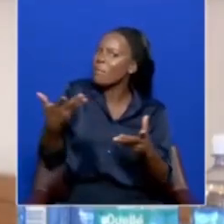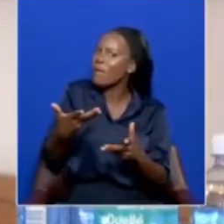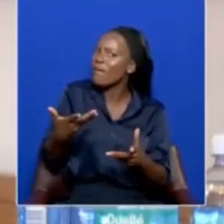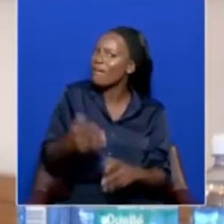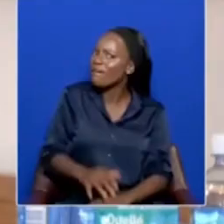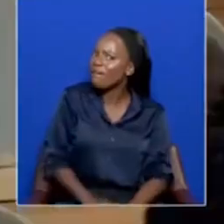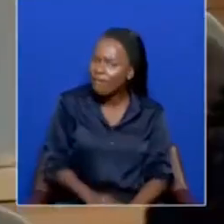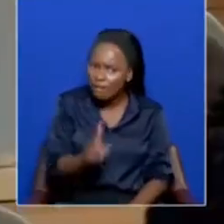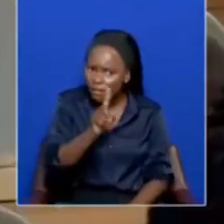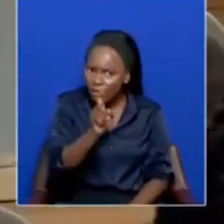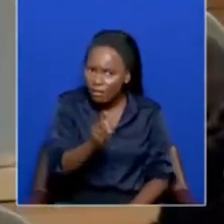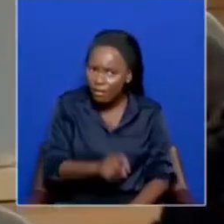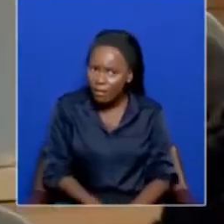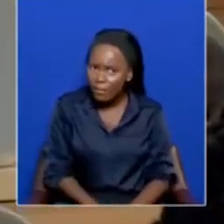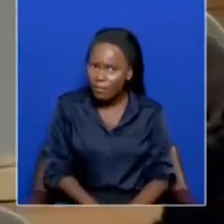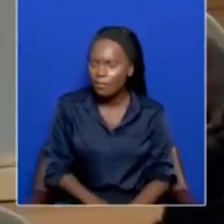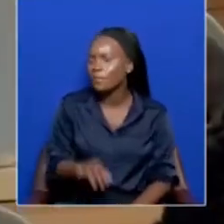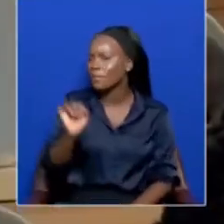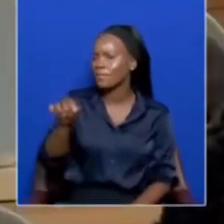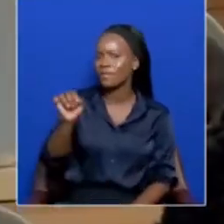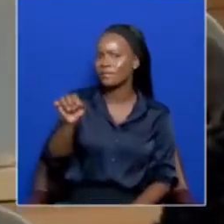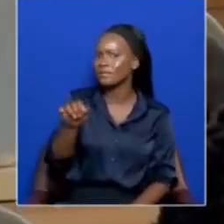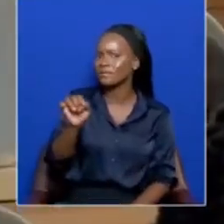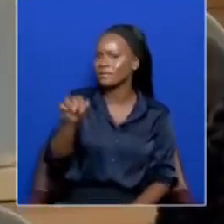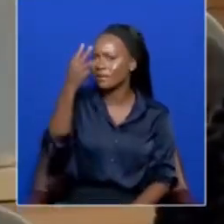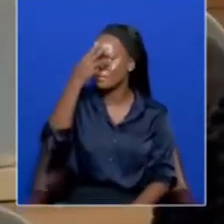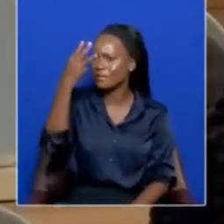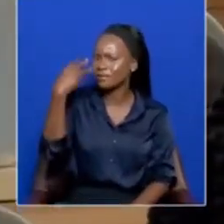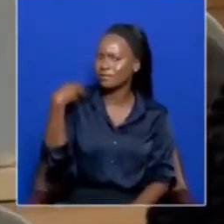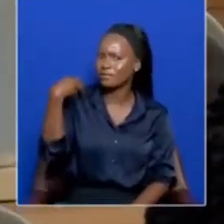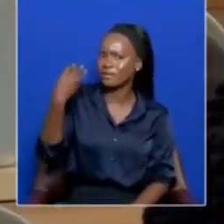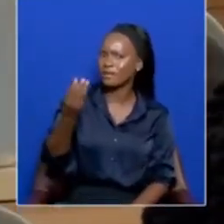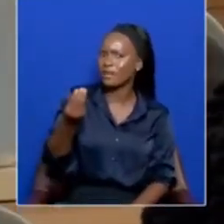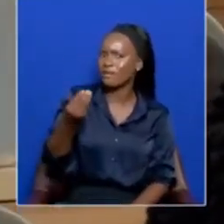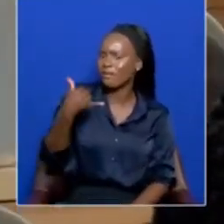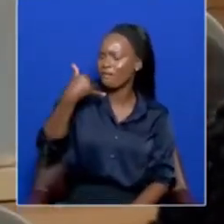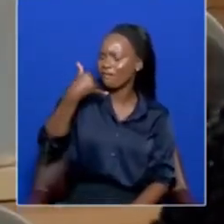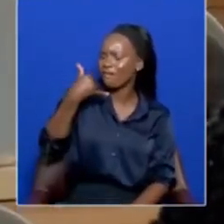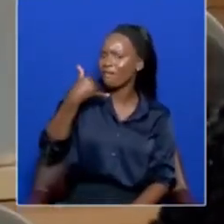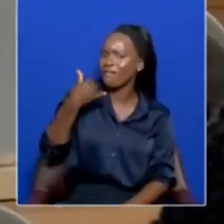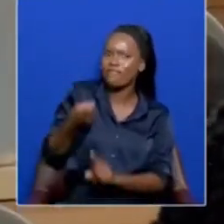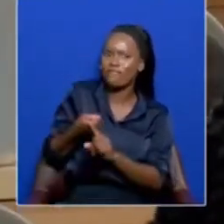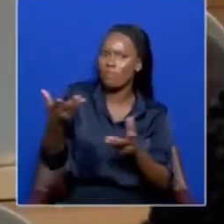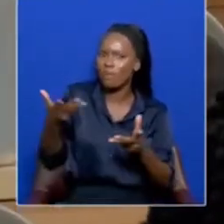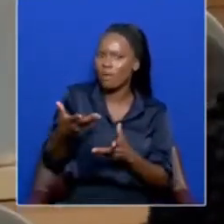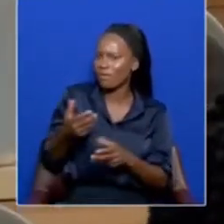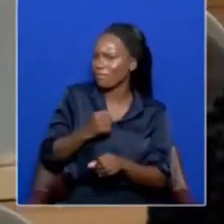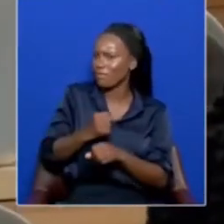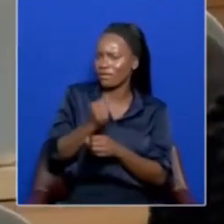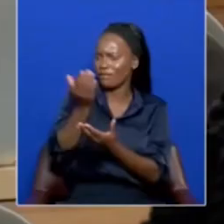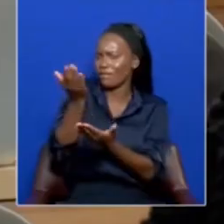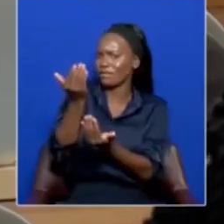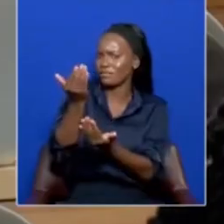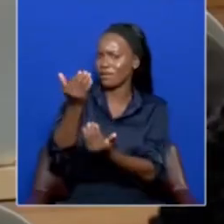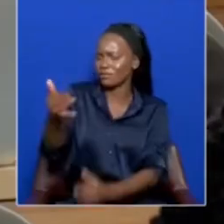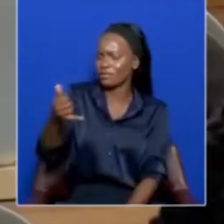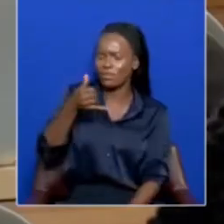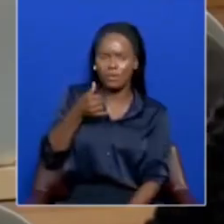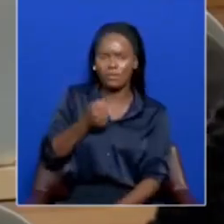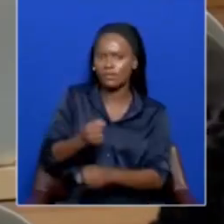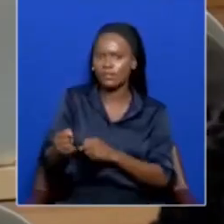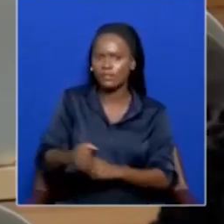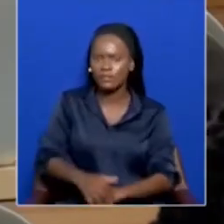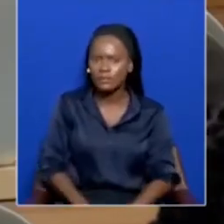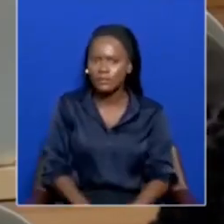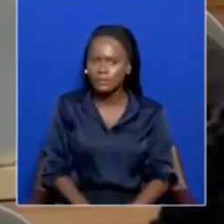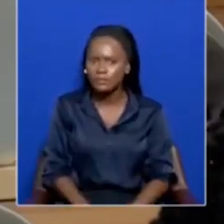Yes, that's correct, Chair. At that time, I did not expect that call. I did not expect that call